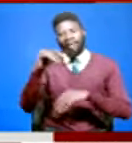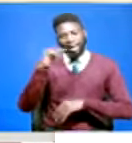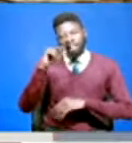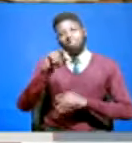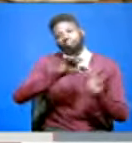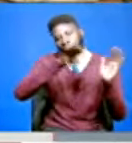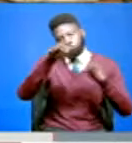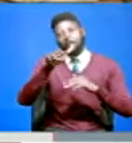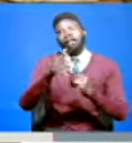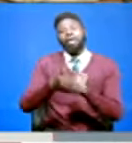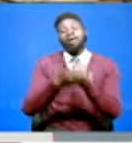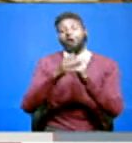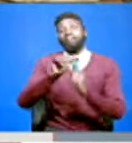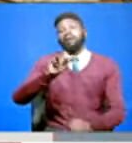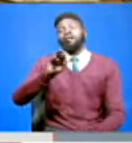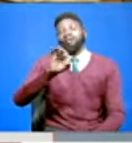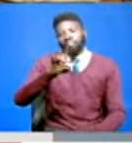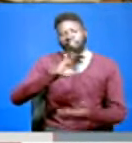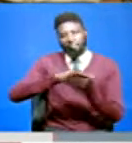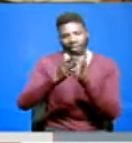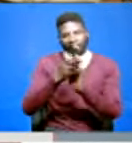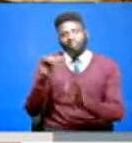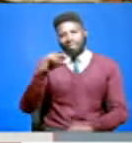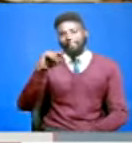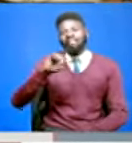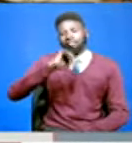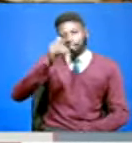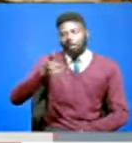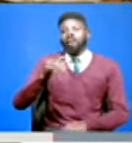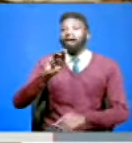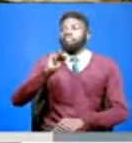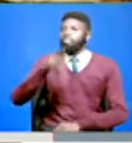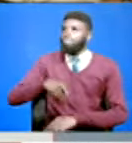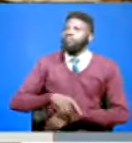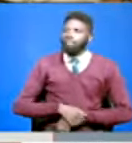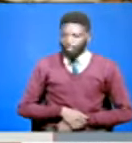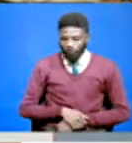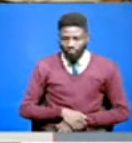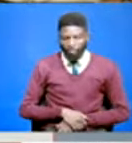awe ya first MP. Sonia pia namuona amesema ataingia Garissa.